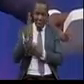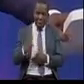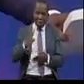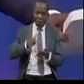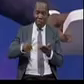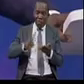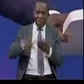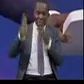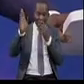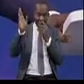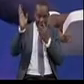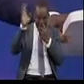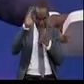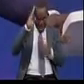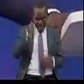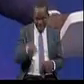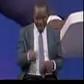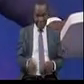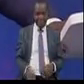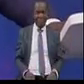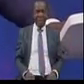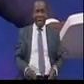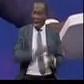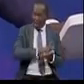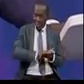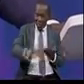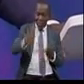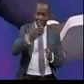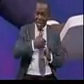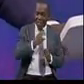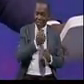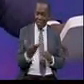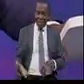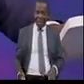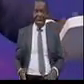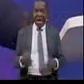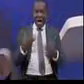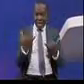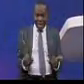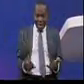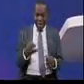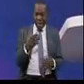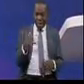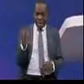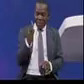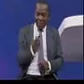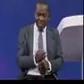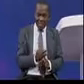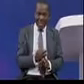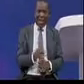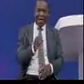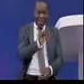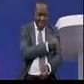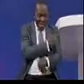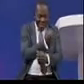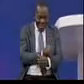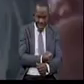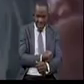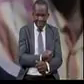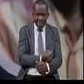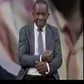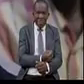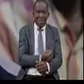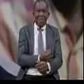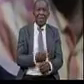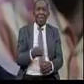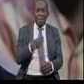said, swept away. But now, by faith, something. By faith, yourself